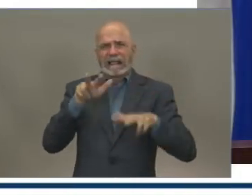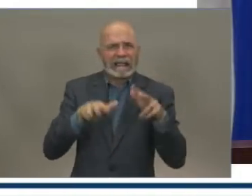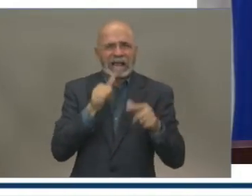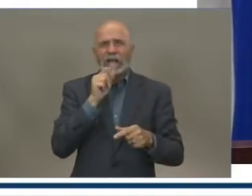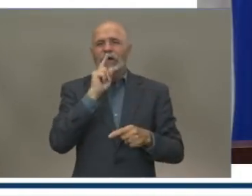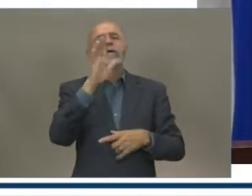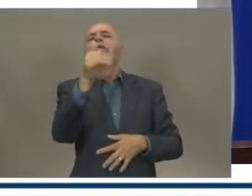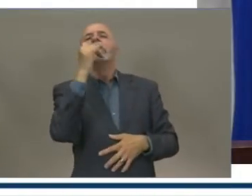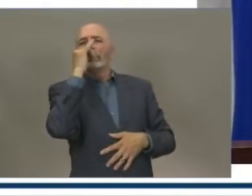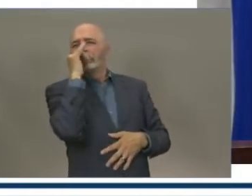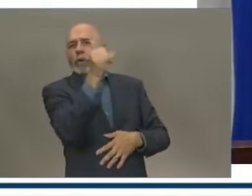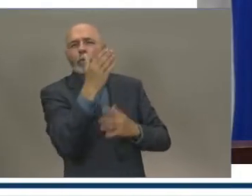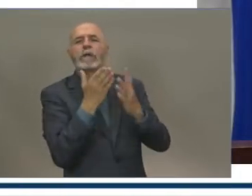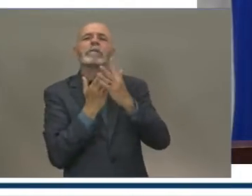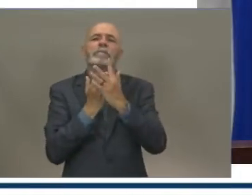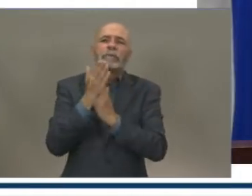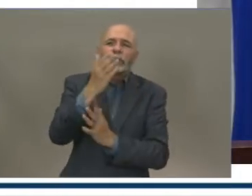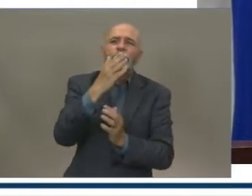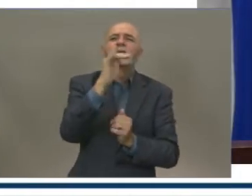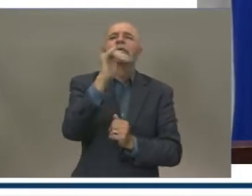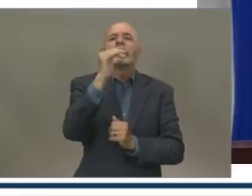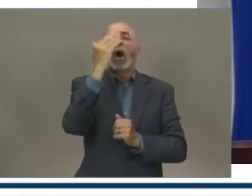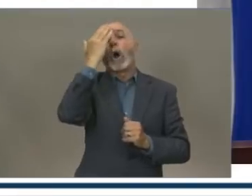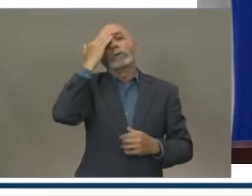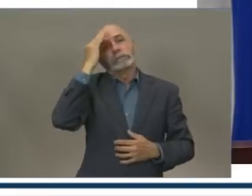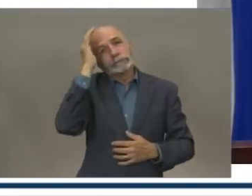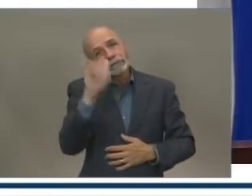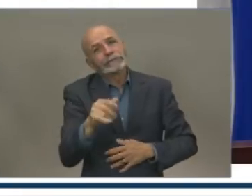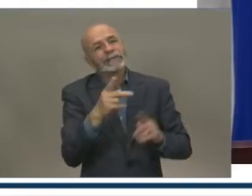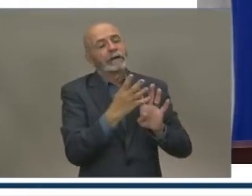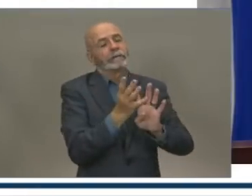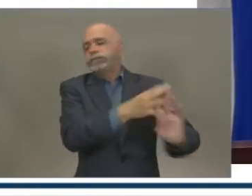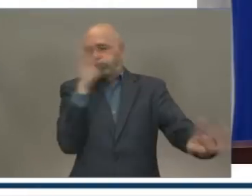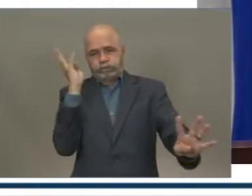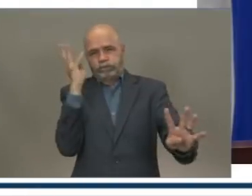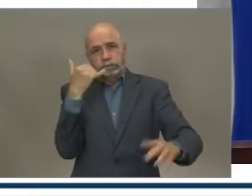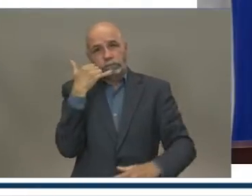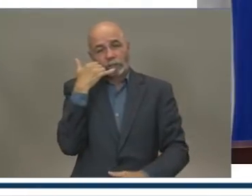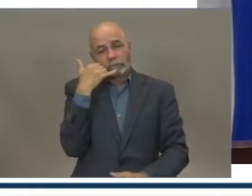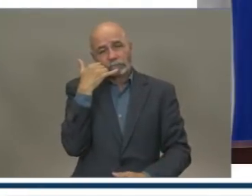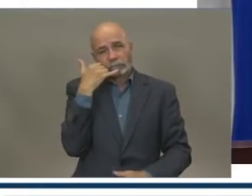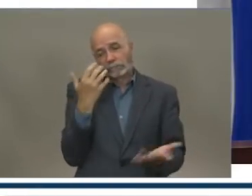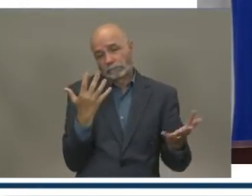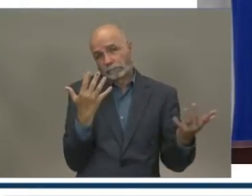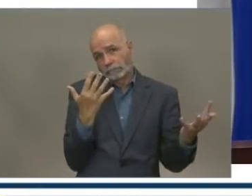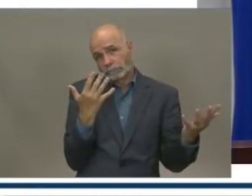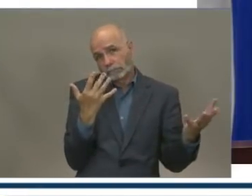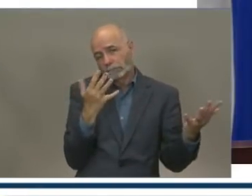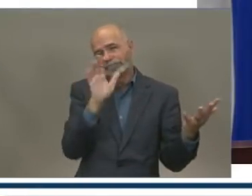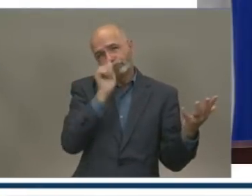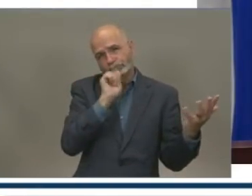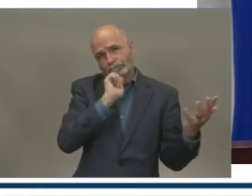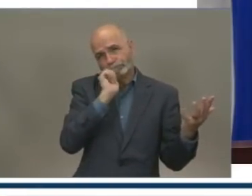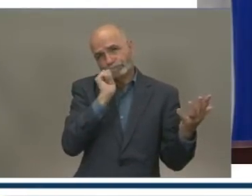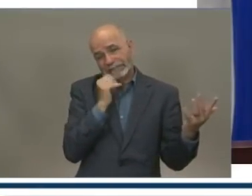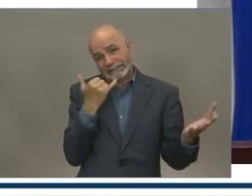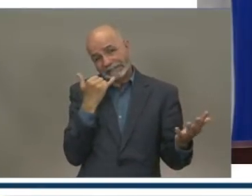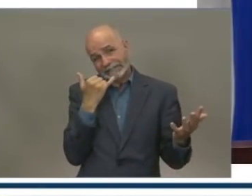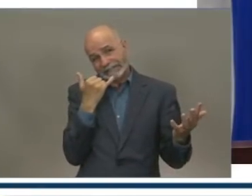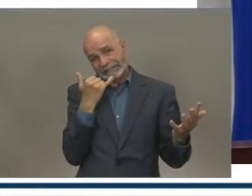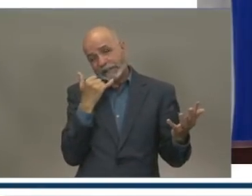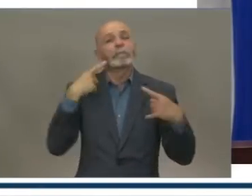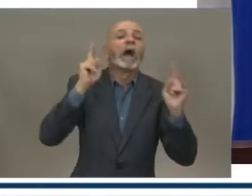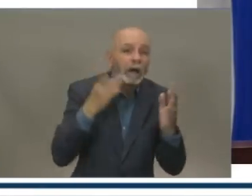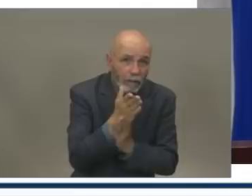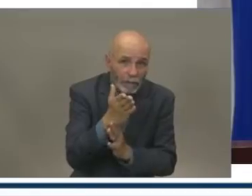toll-free number. I know the line is experiencing higher than normal call volumes, and I'd ask for your patience. And when you do